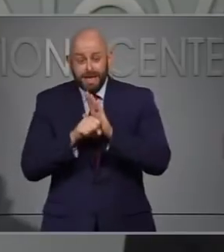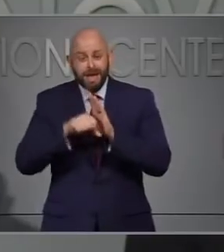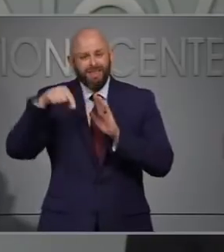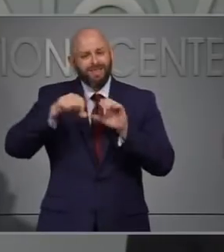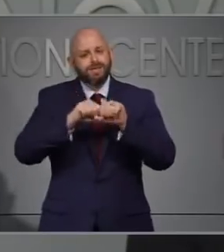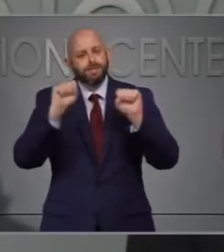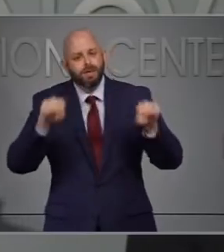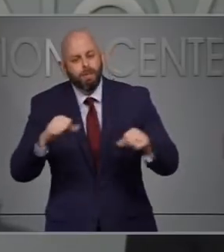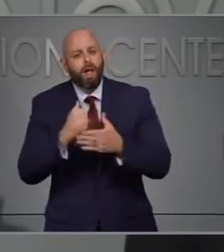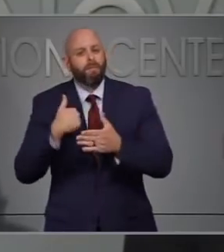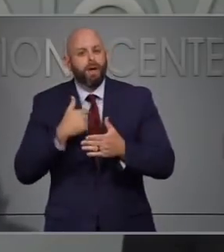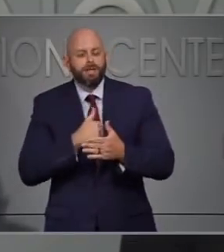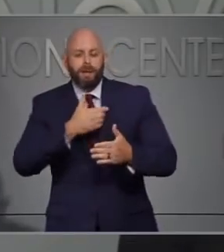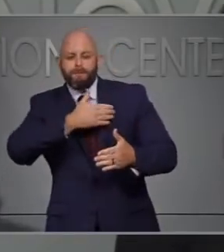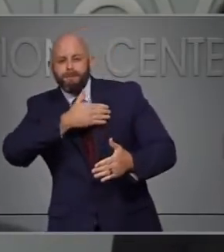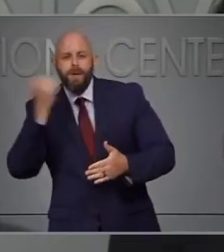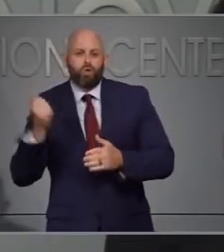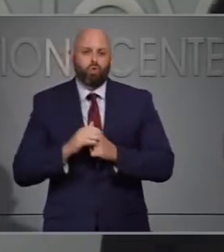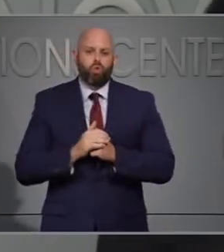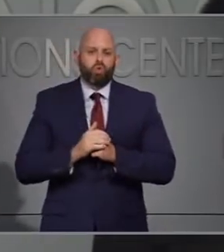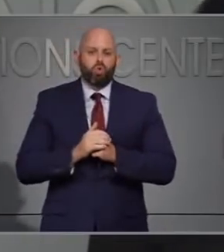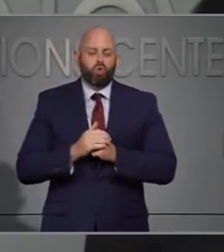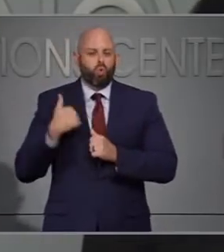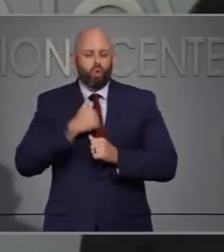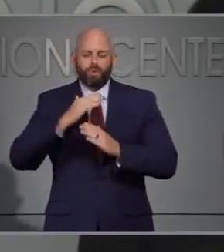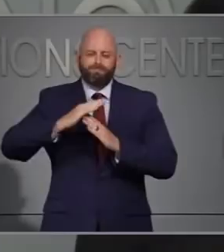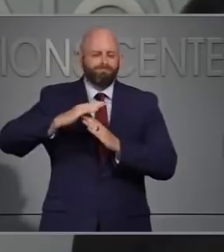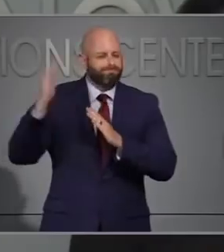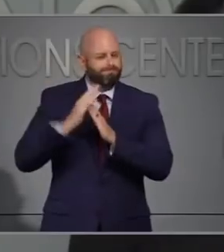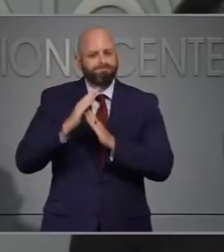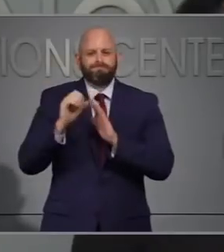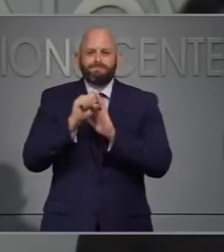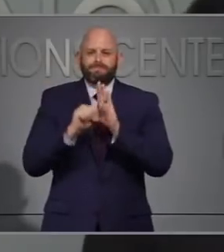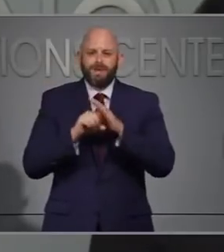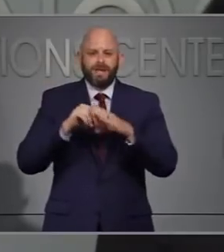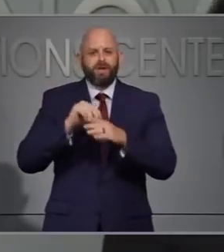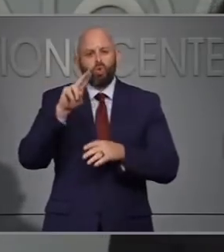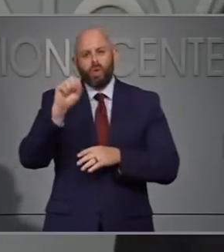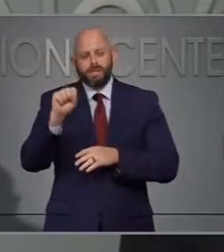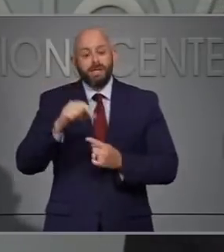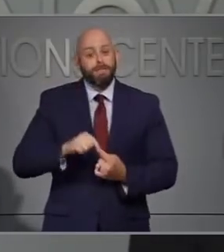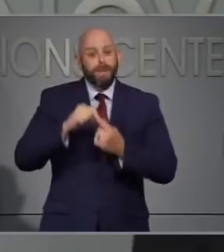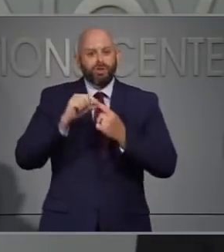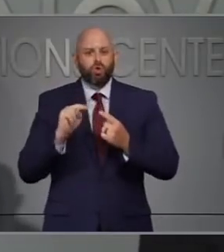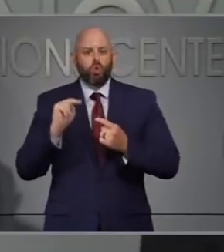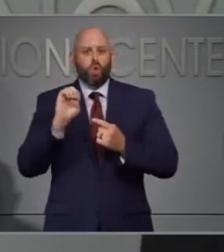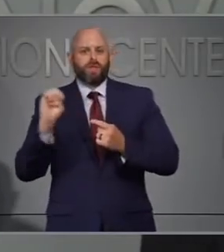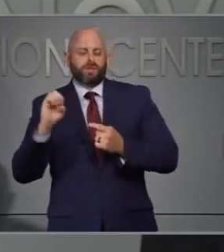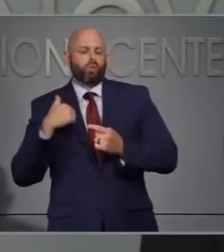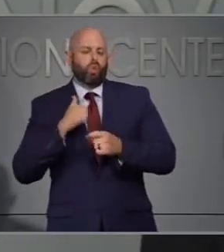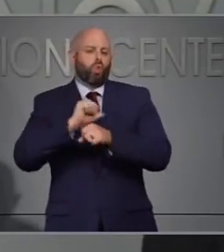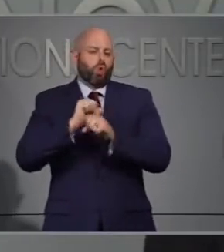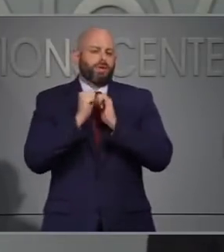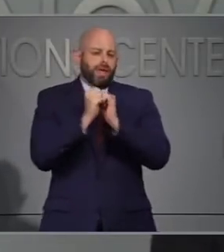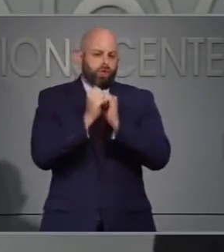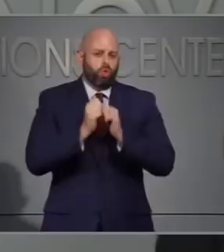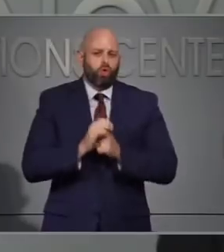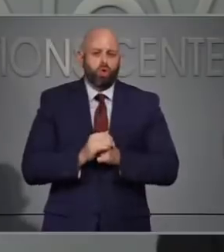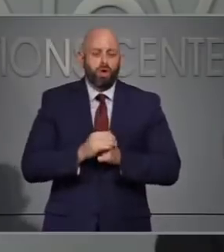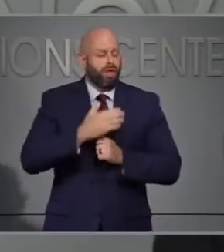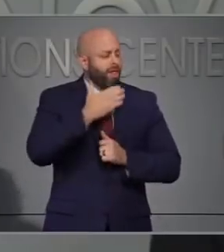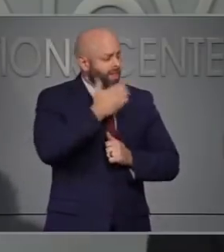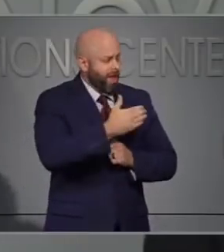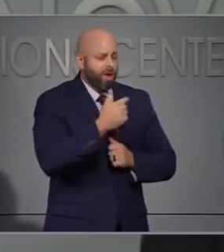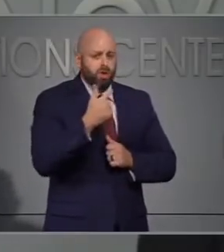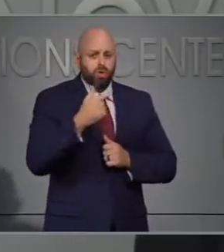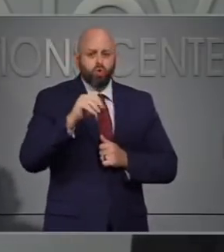able to respond and will make us a standout amongst states, particularly here in the Northeast as we work on this together. So Georgina, thank